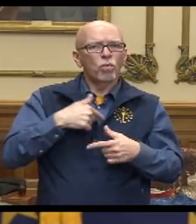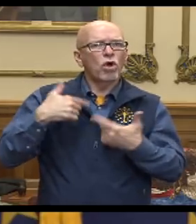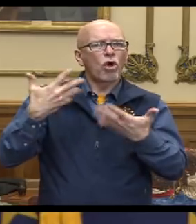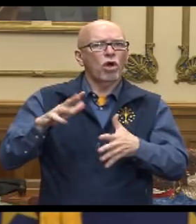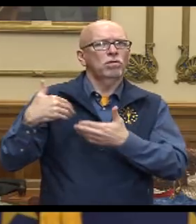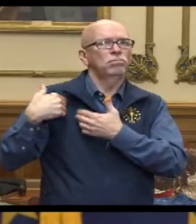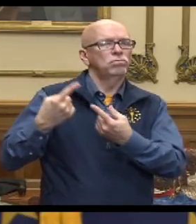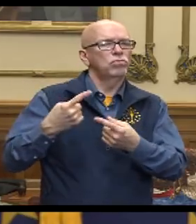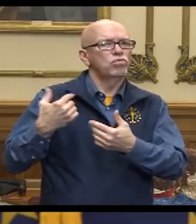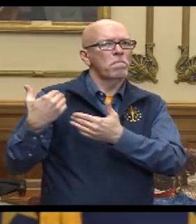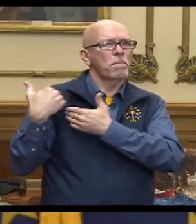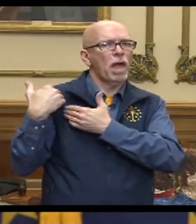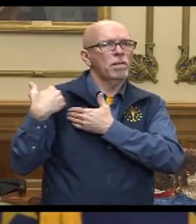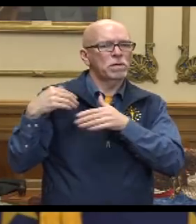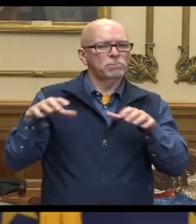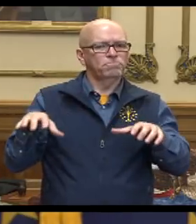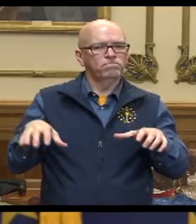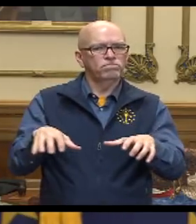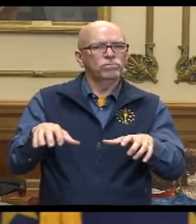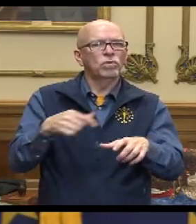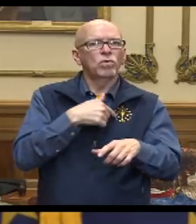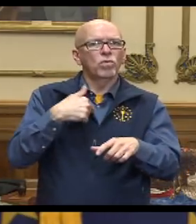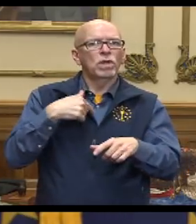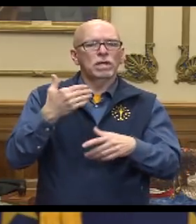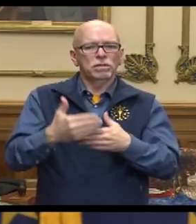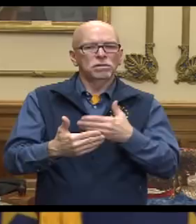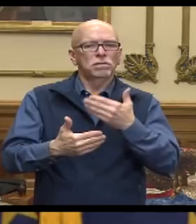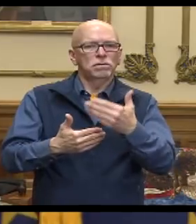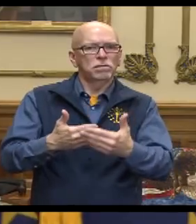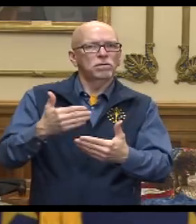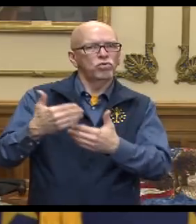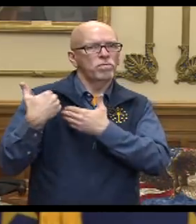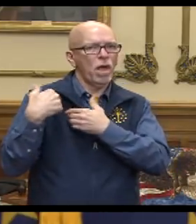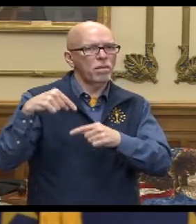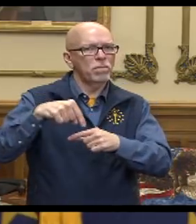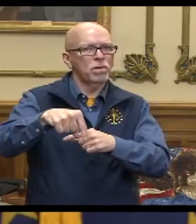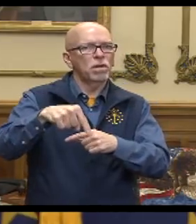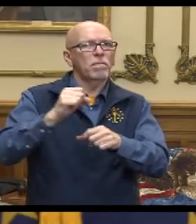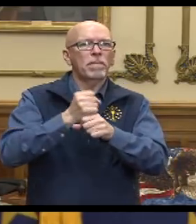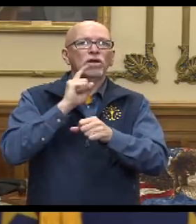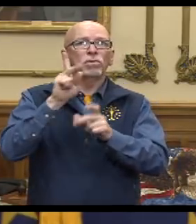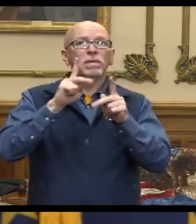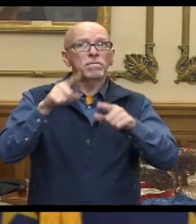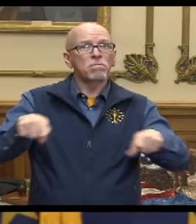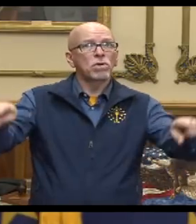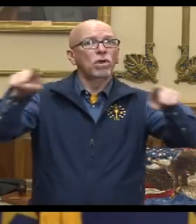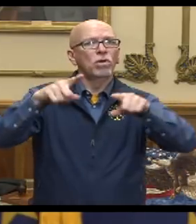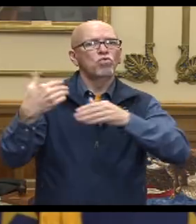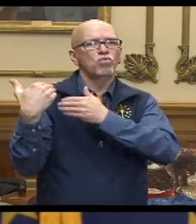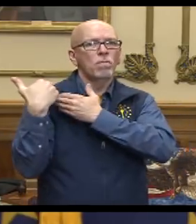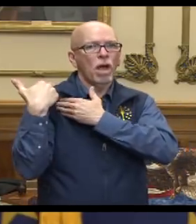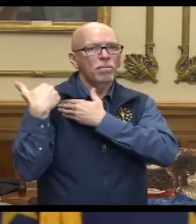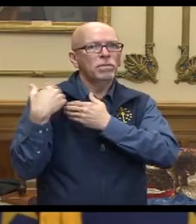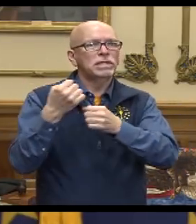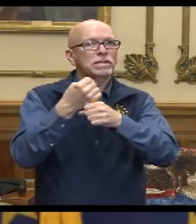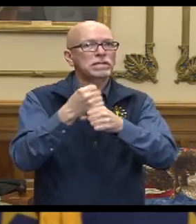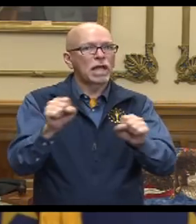steps and allowing folks to responsibly and